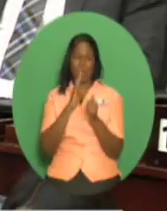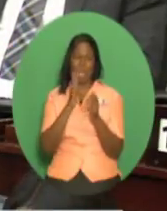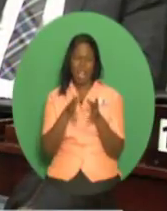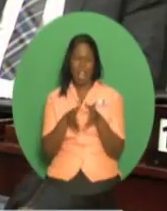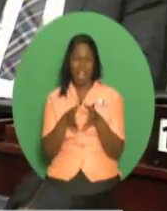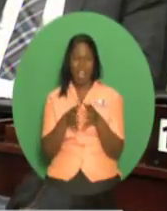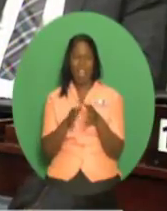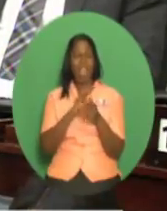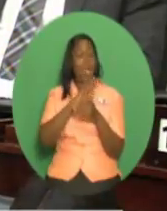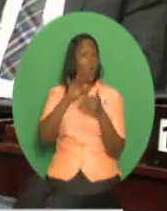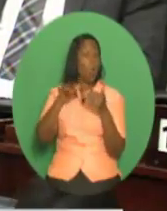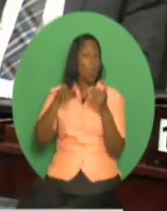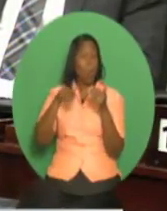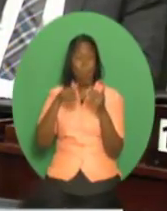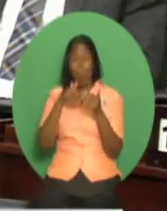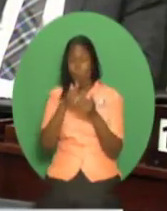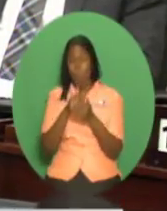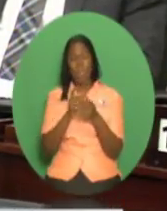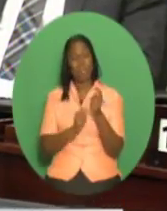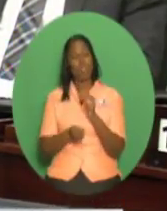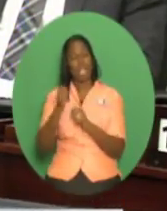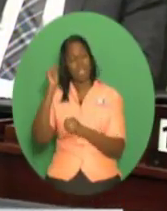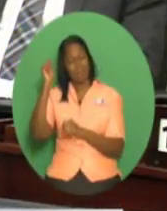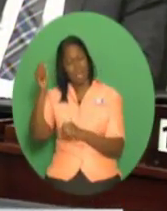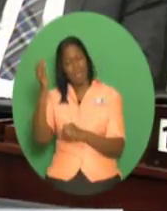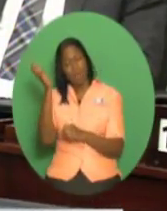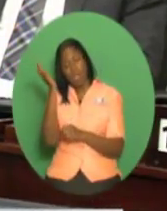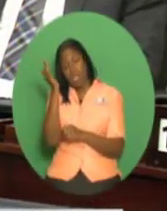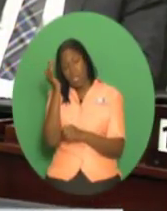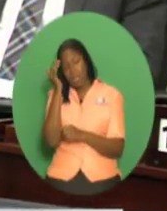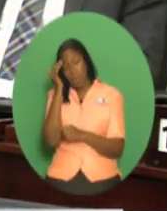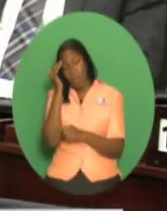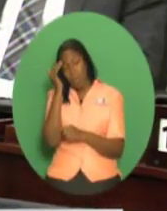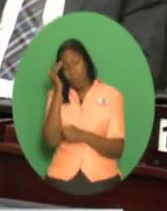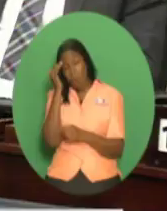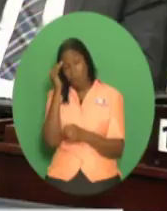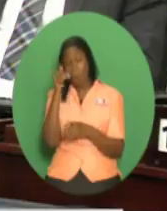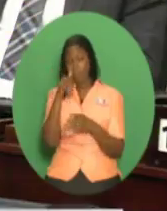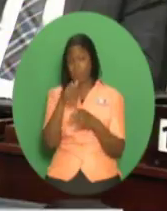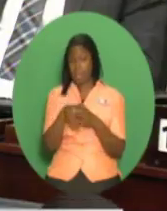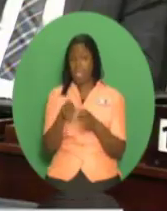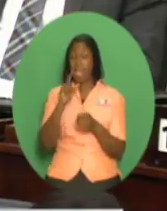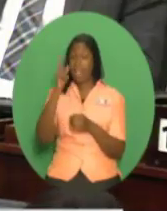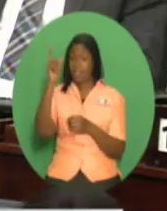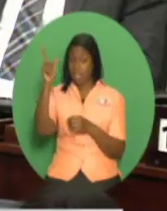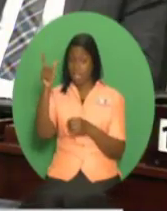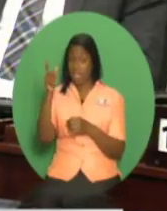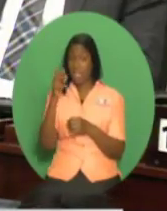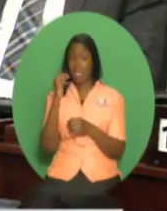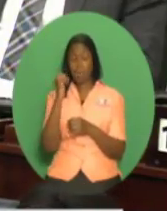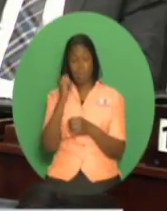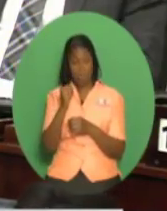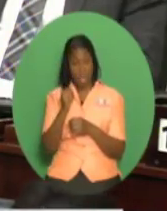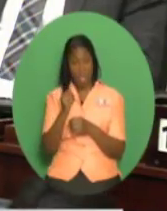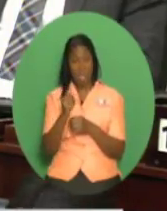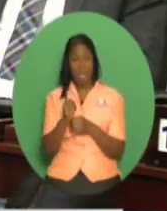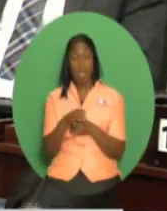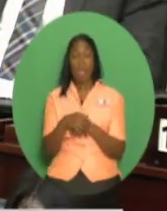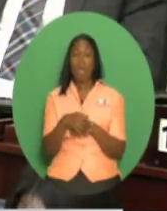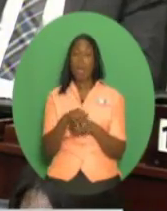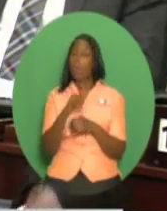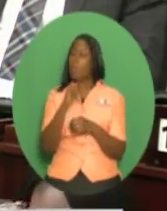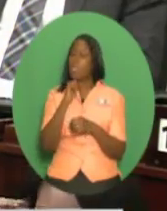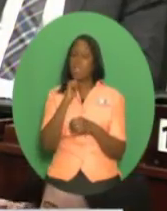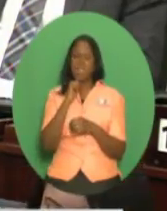the entire country would know that in that area, we have not seen